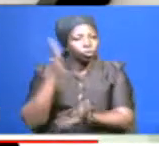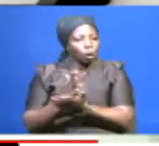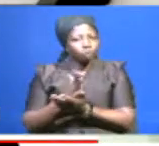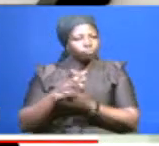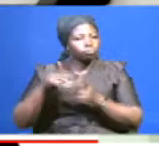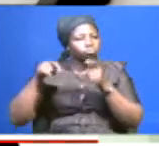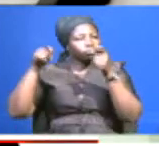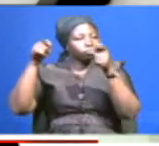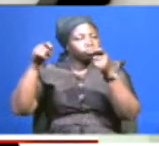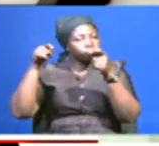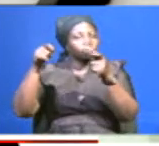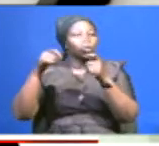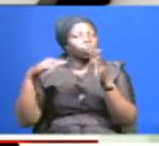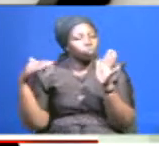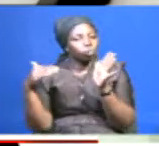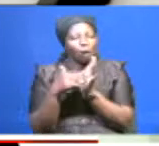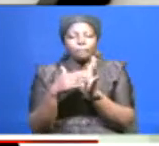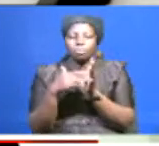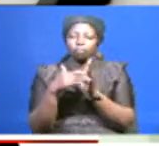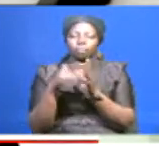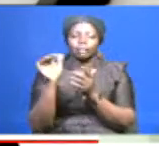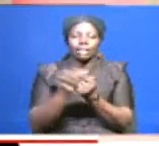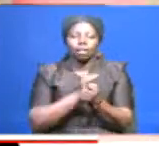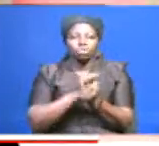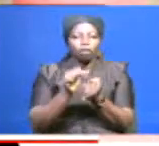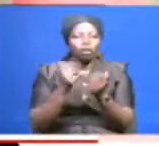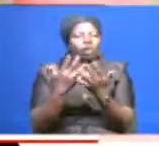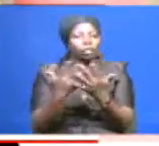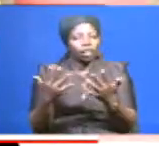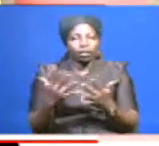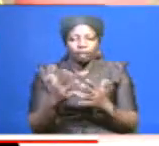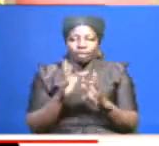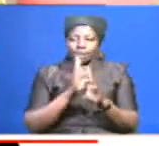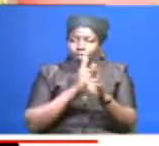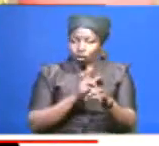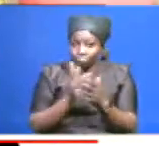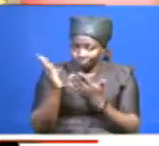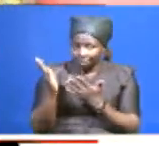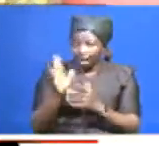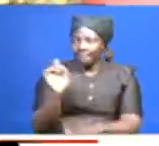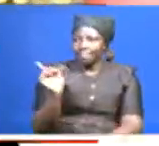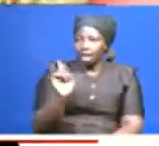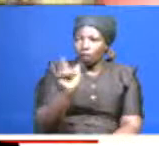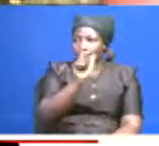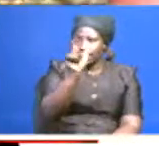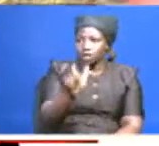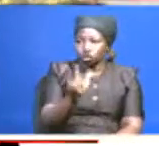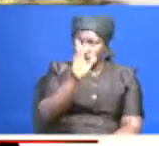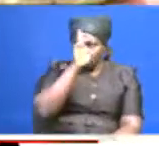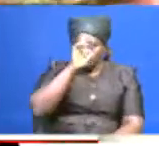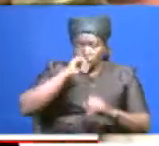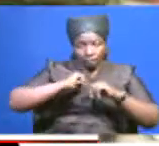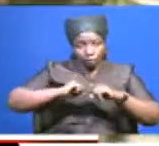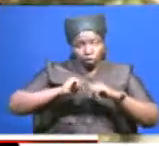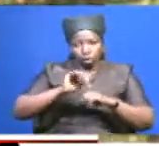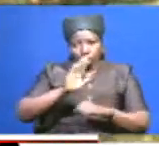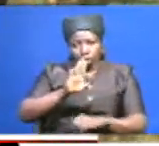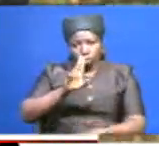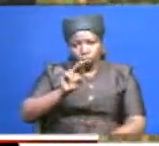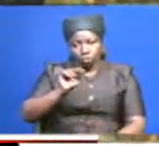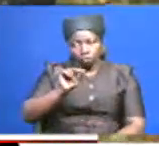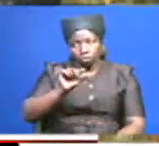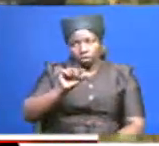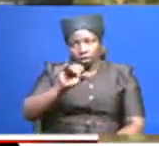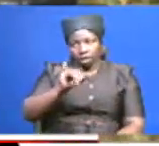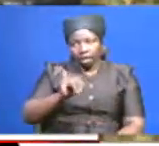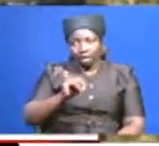the destruction of property. Here's our report. Nairobi Regional Police Commander Adamson Bungei outlawed Tuesday's planned